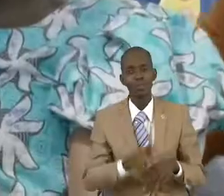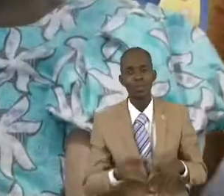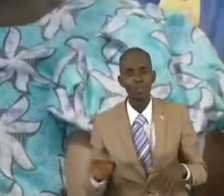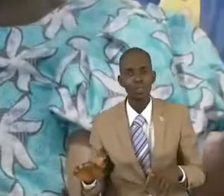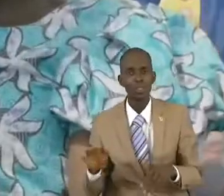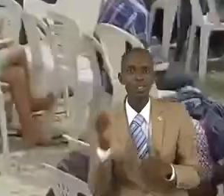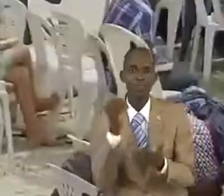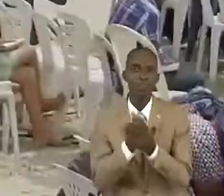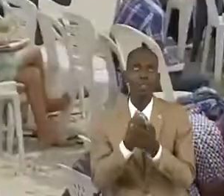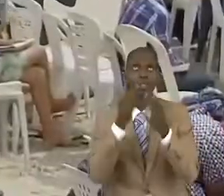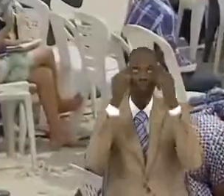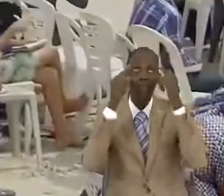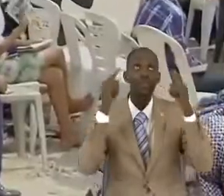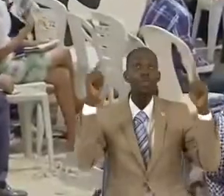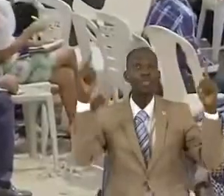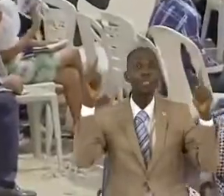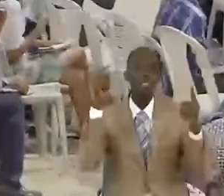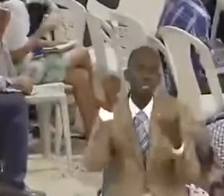success.